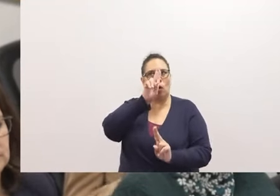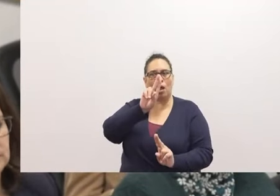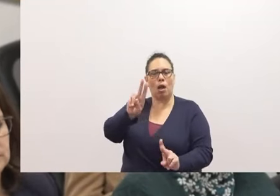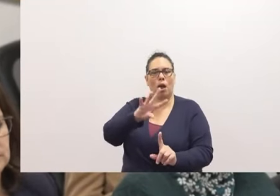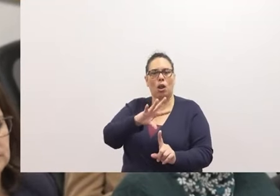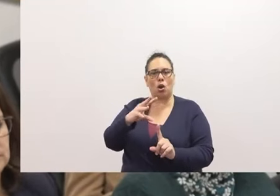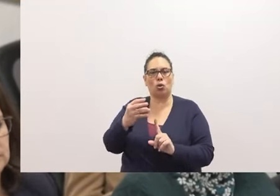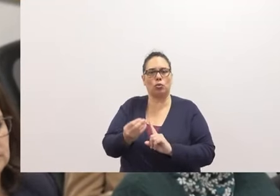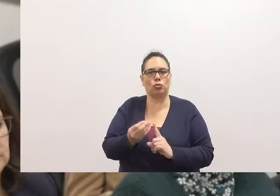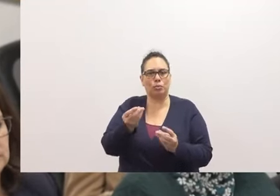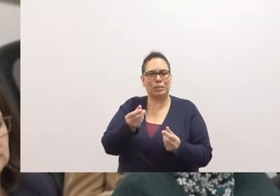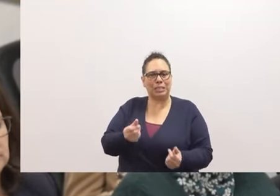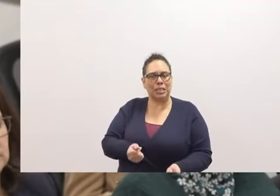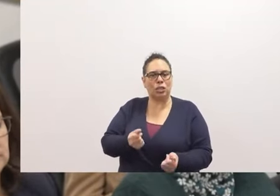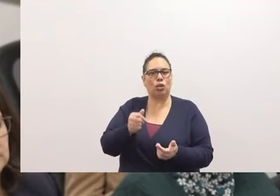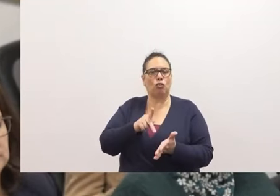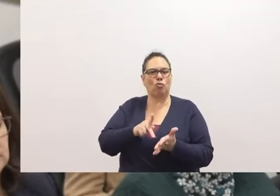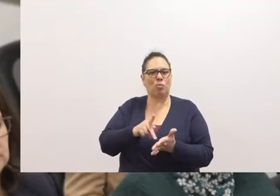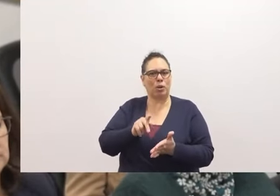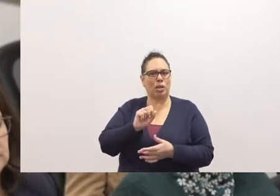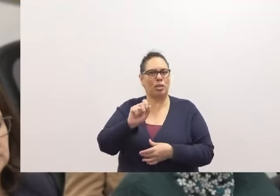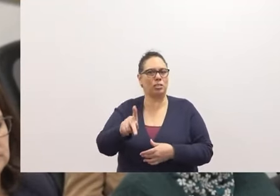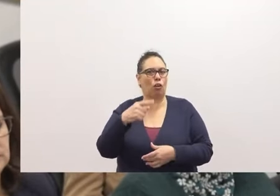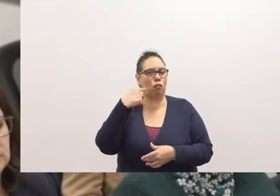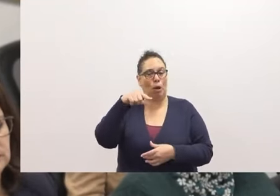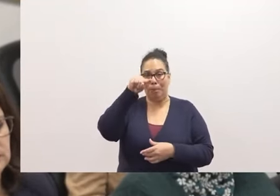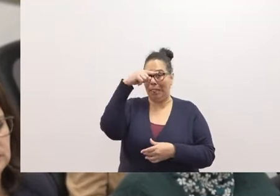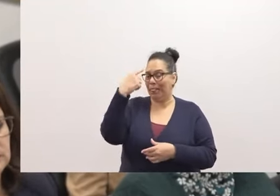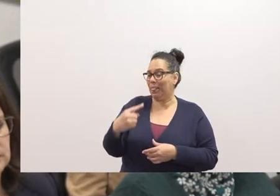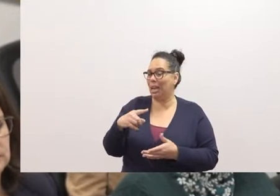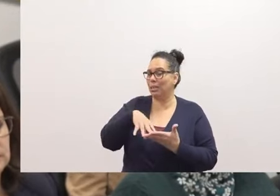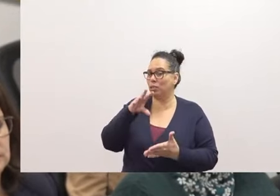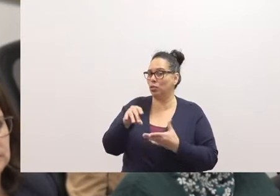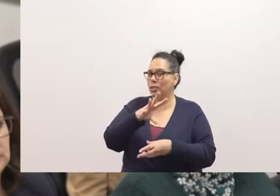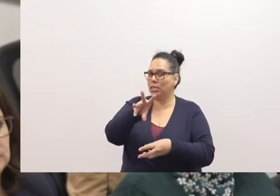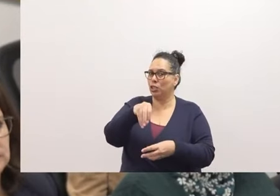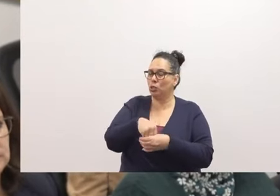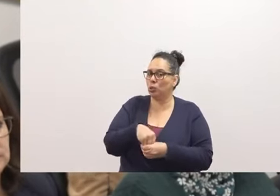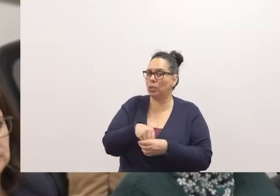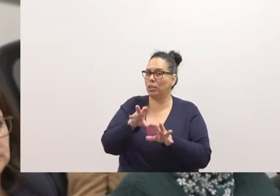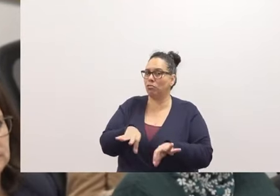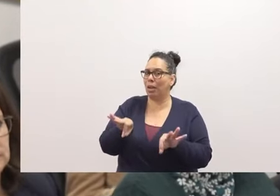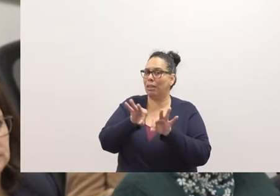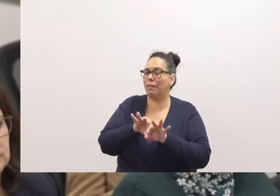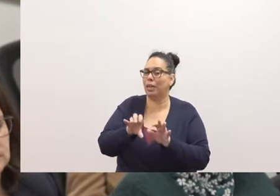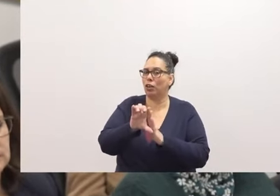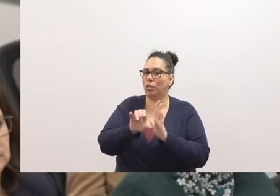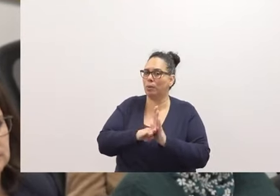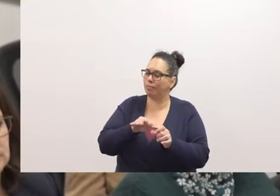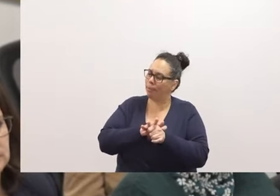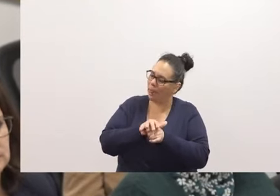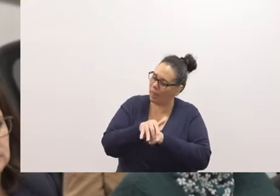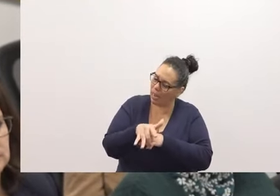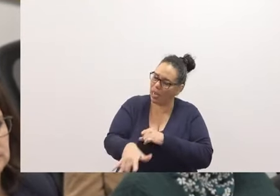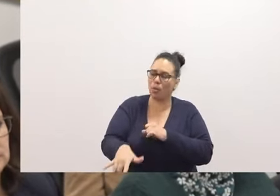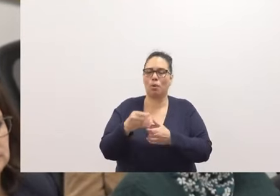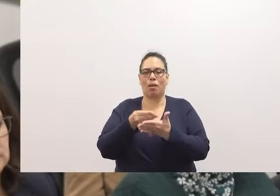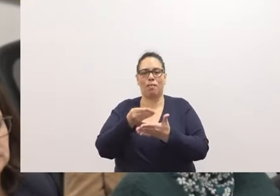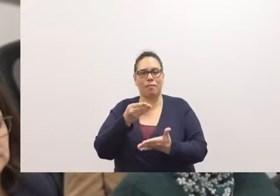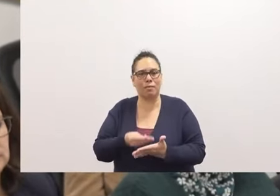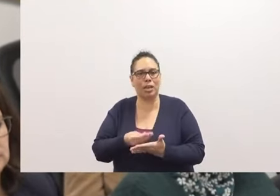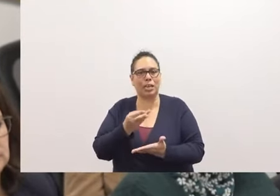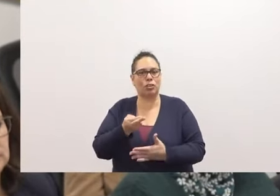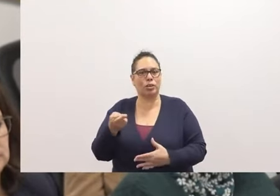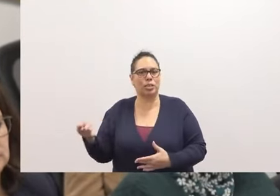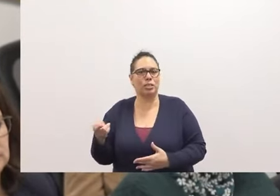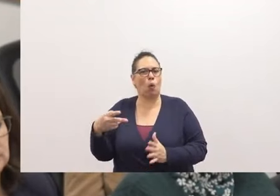material reparations for Black students, where we can have an inclusive and relevant curriculum with plentiful funding and resources owed to generations